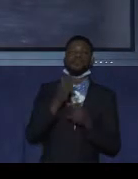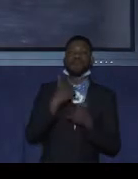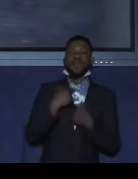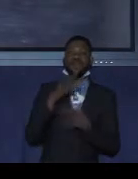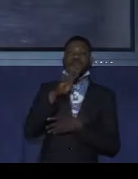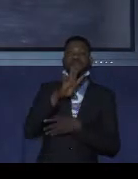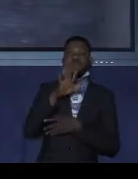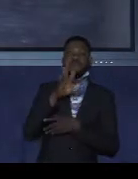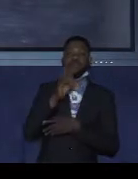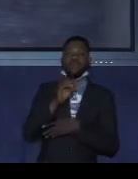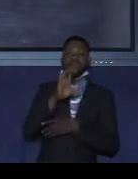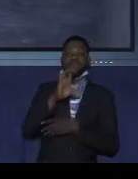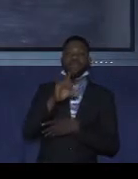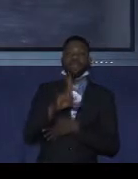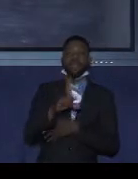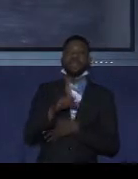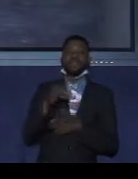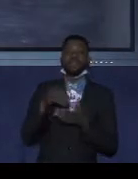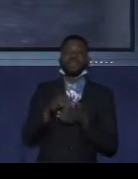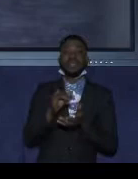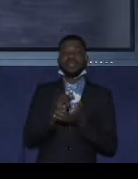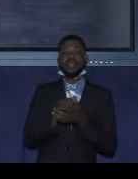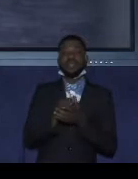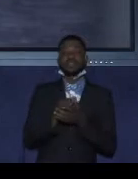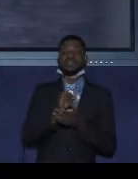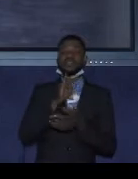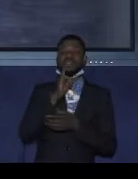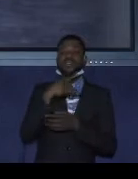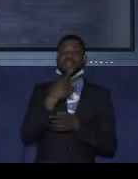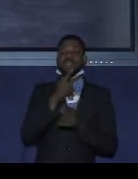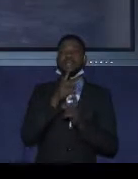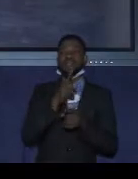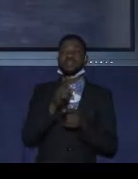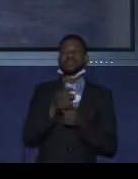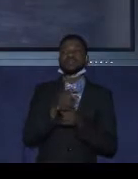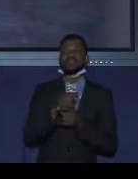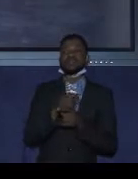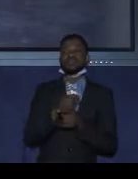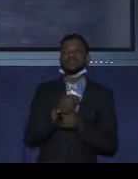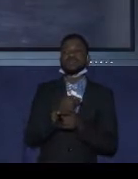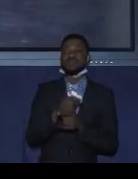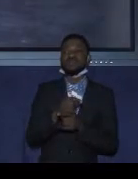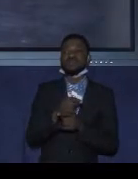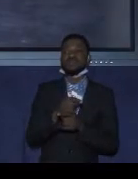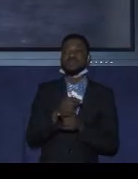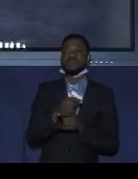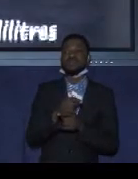Okay, so you have 450 centiliters, and that is the answer to that.